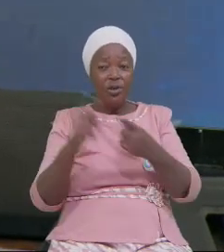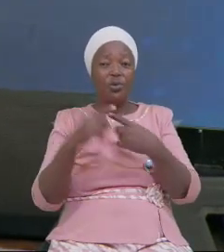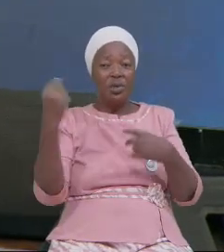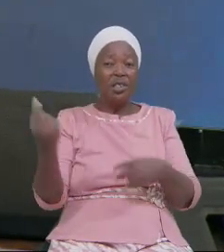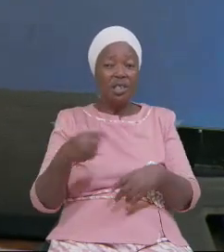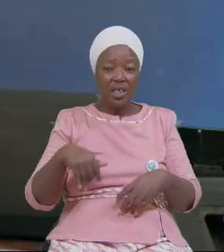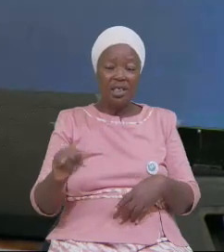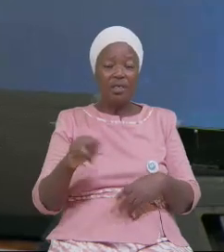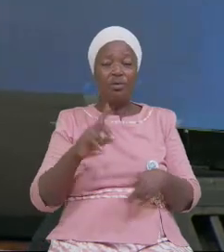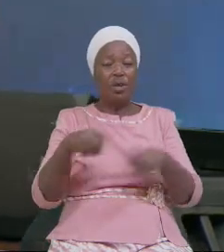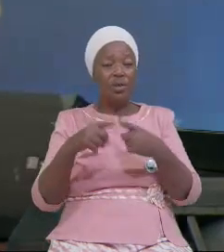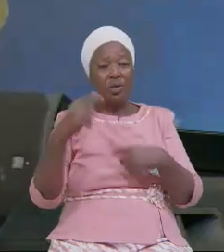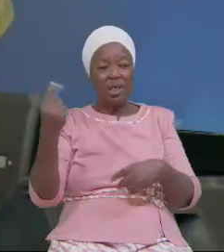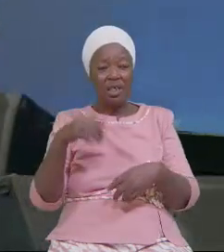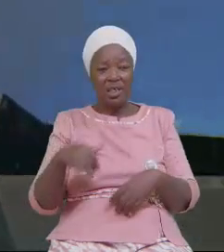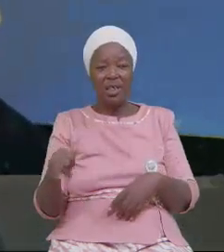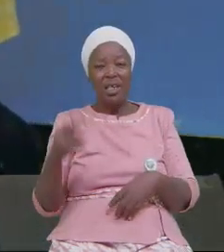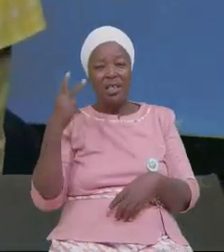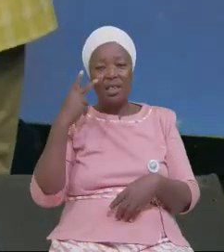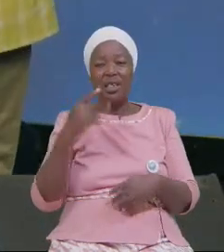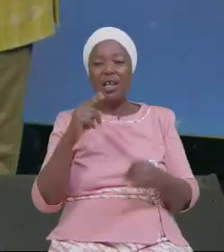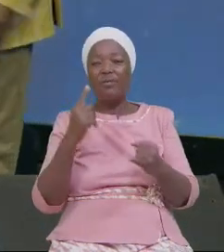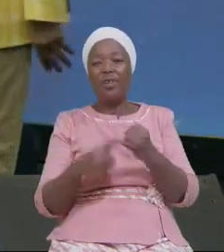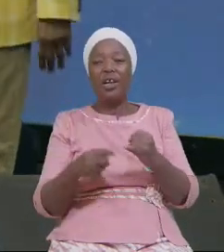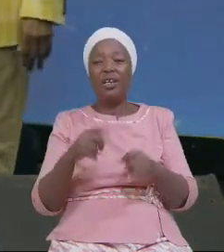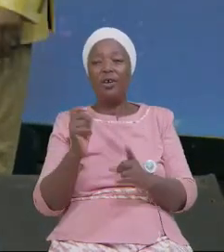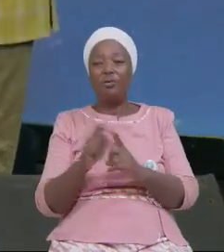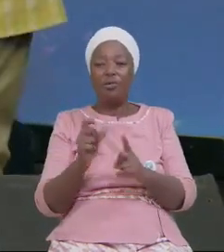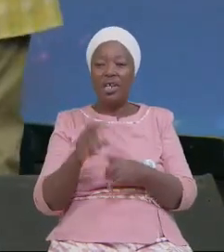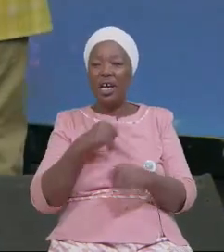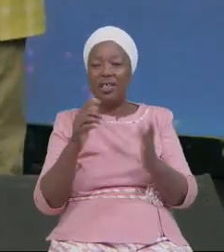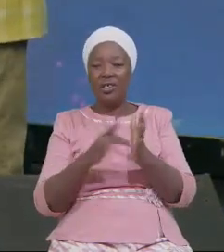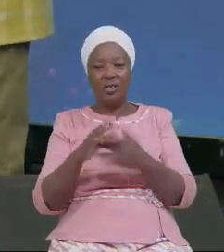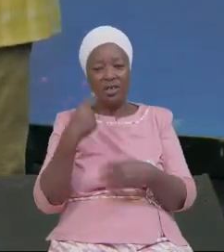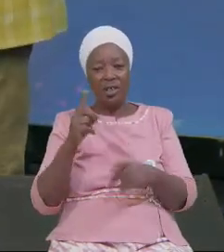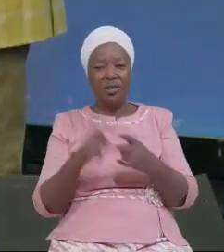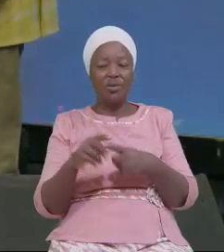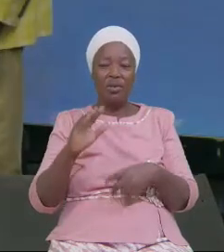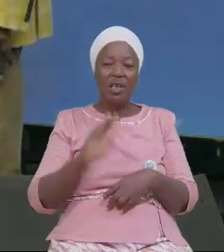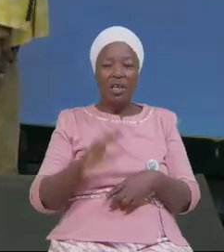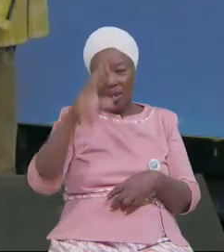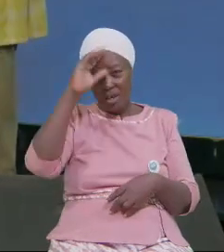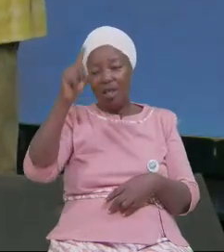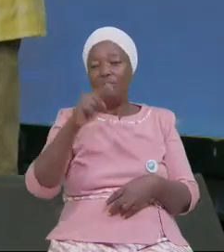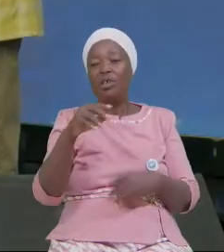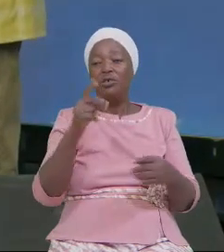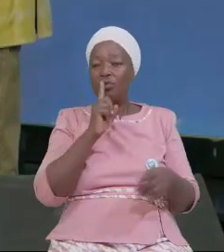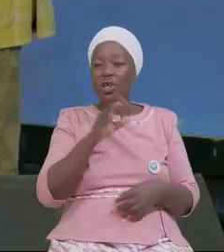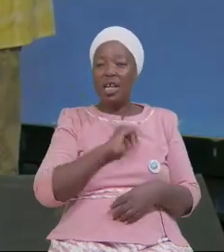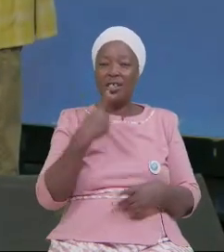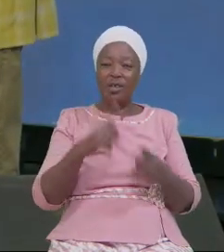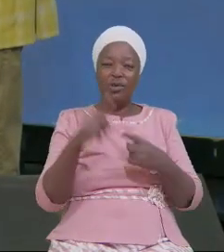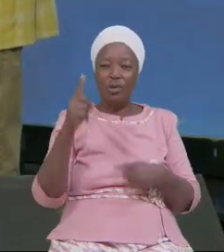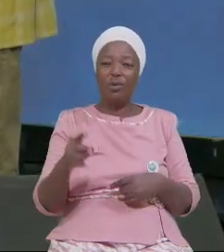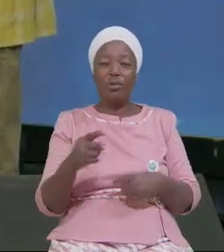at that final word. And Jesus said unto him, verily I say unto thee,